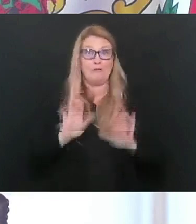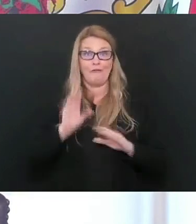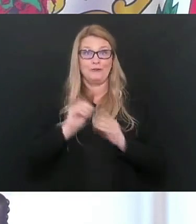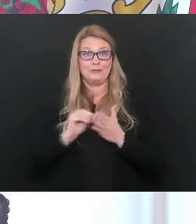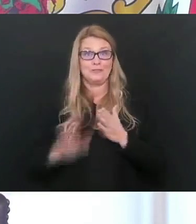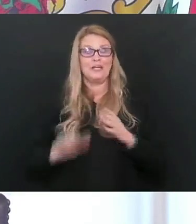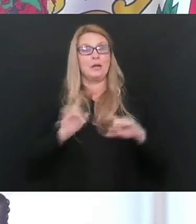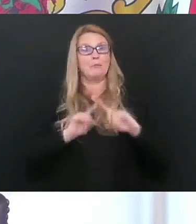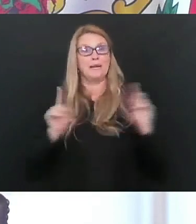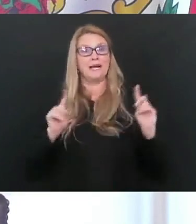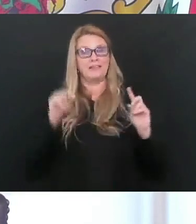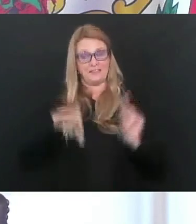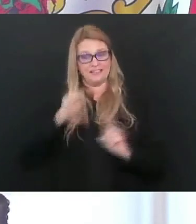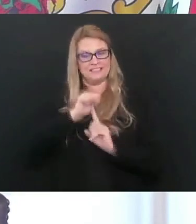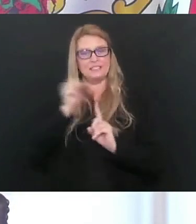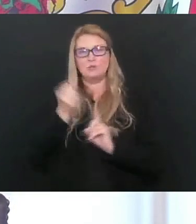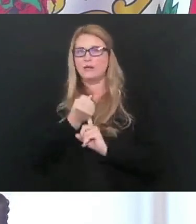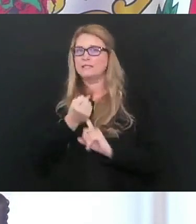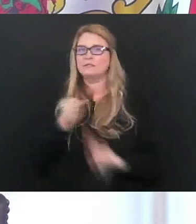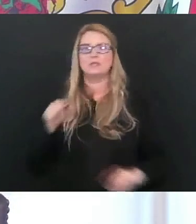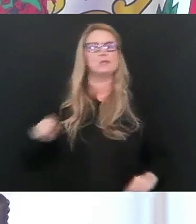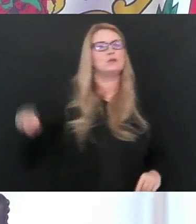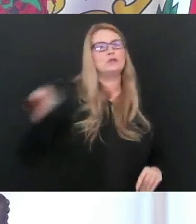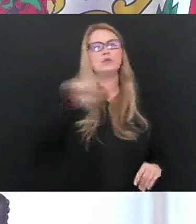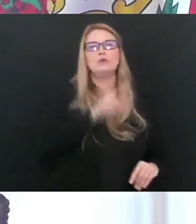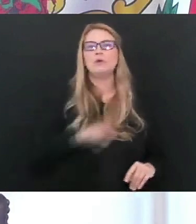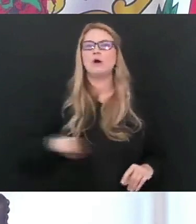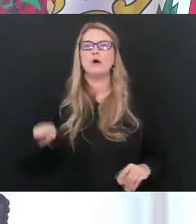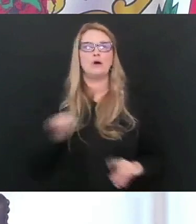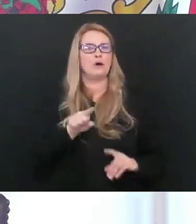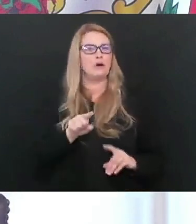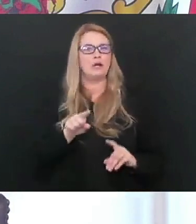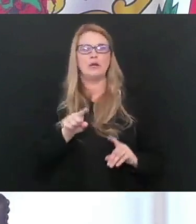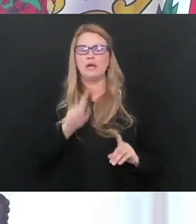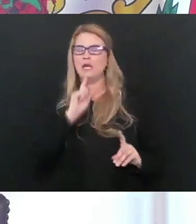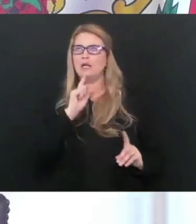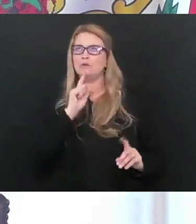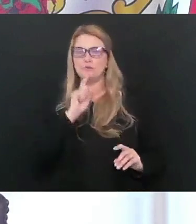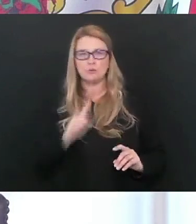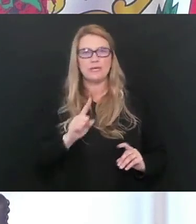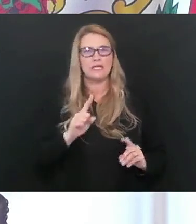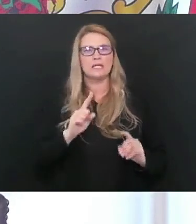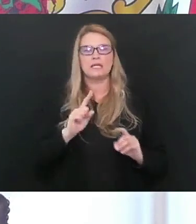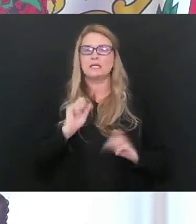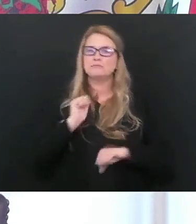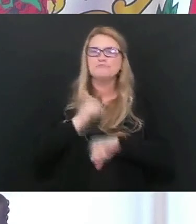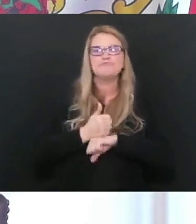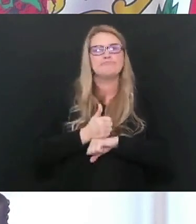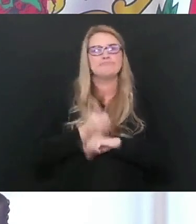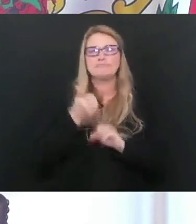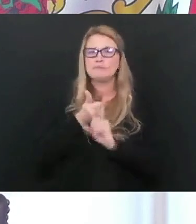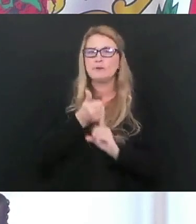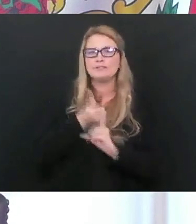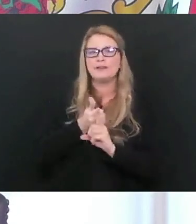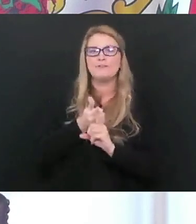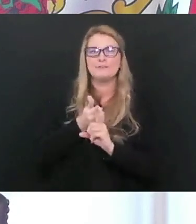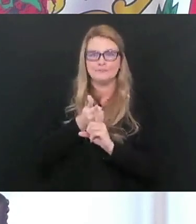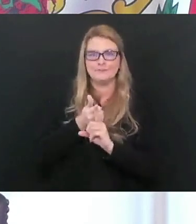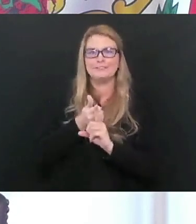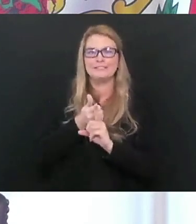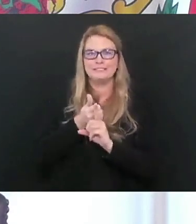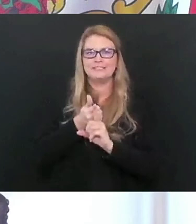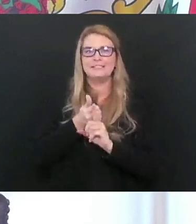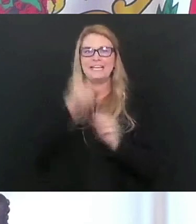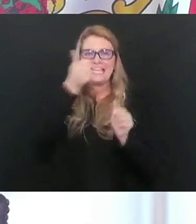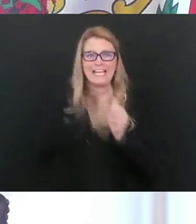this situation, West Virginia, you have done something and you've put your mark down. Your mark down. Each